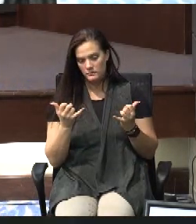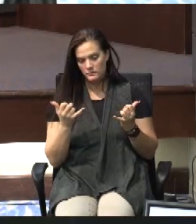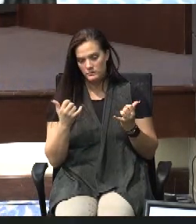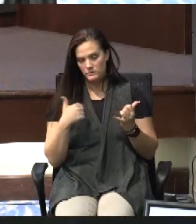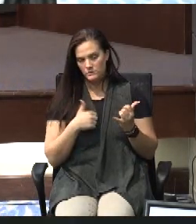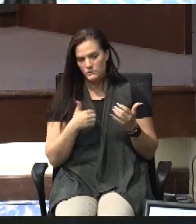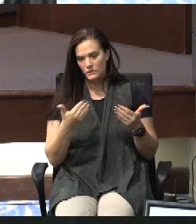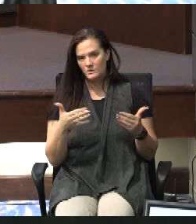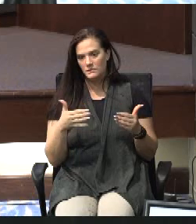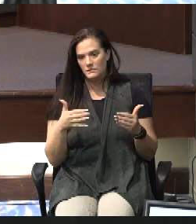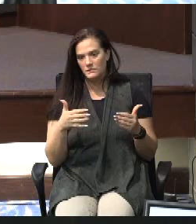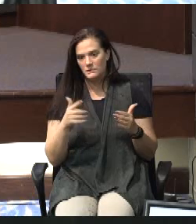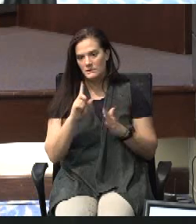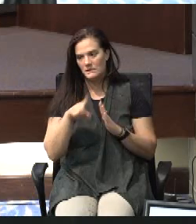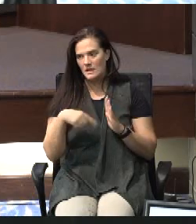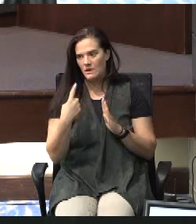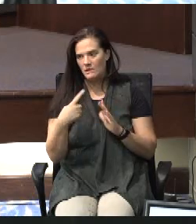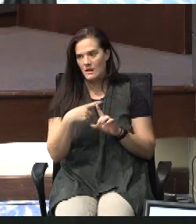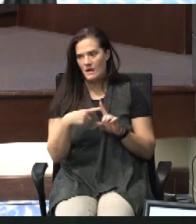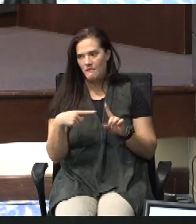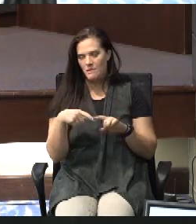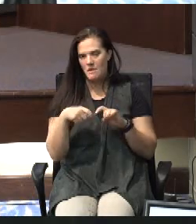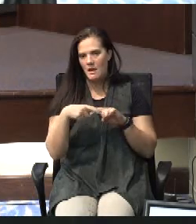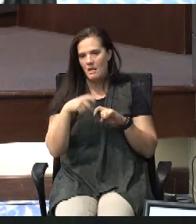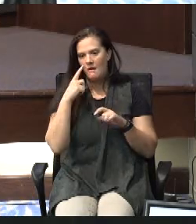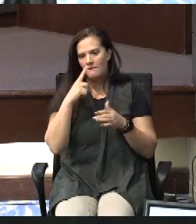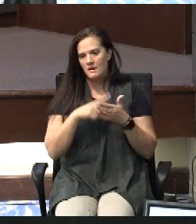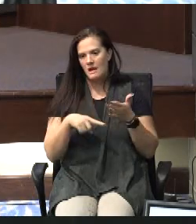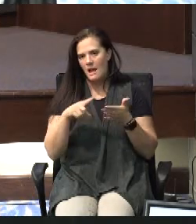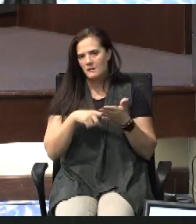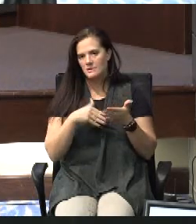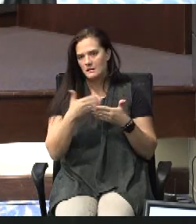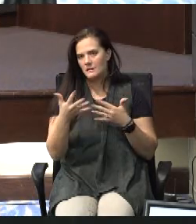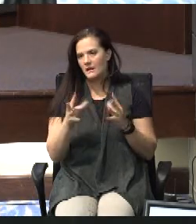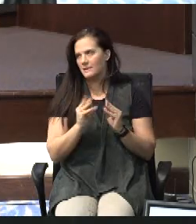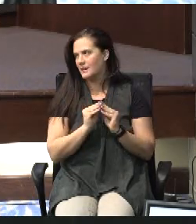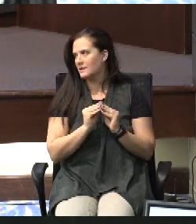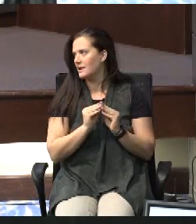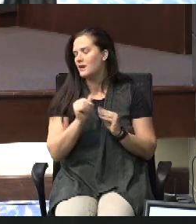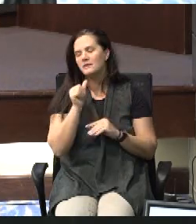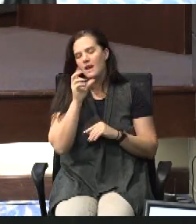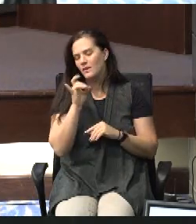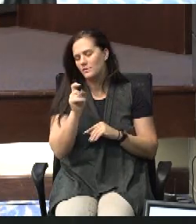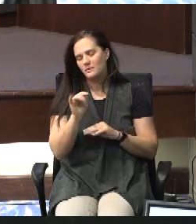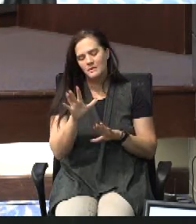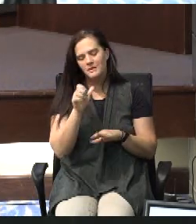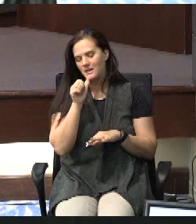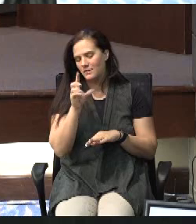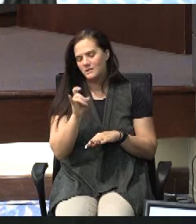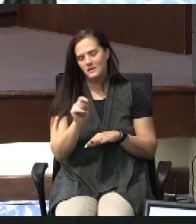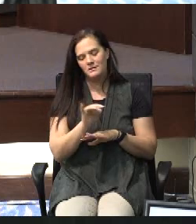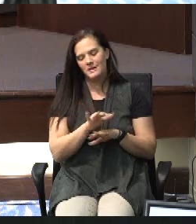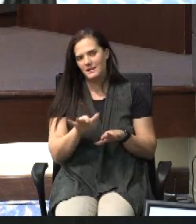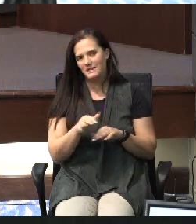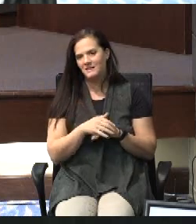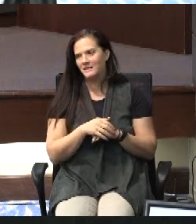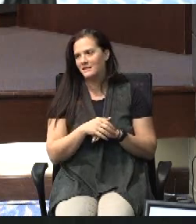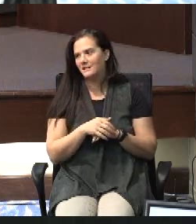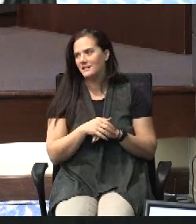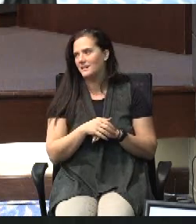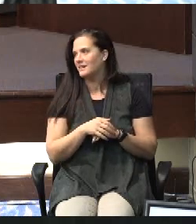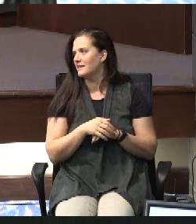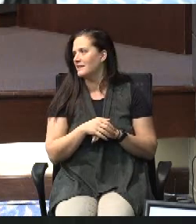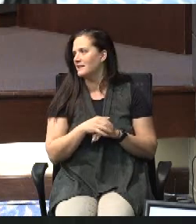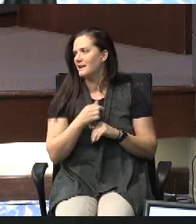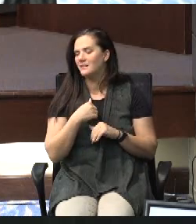We're going to take like an hour and a half break. I think we're gonna have to cancel this next session. Don't do it. We don't have time for this one. Good